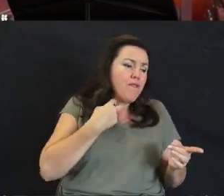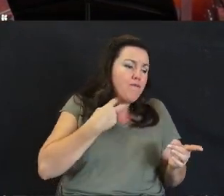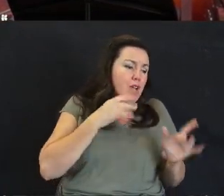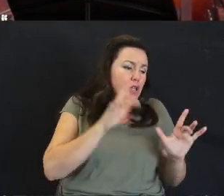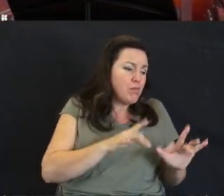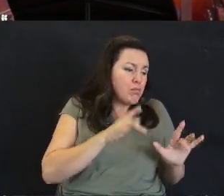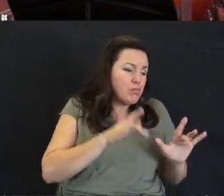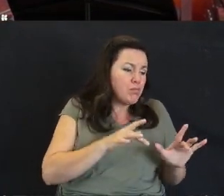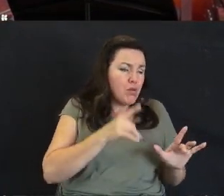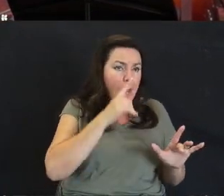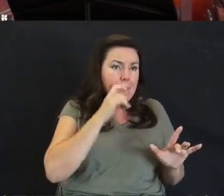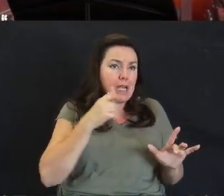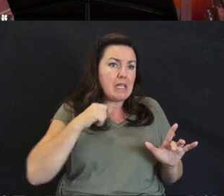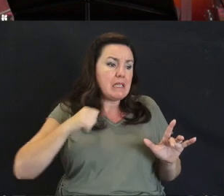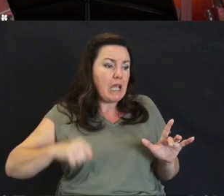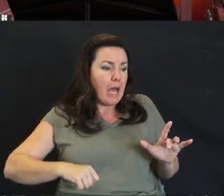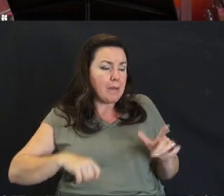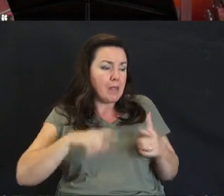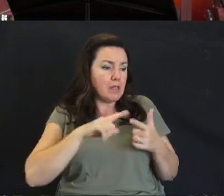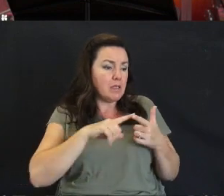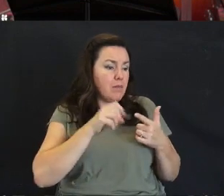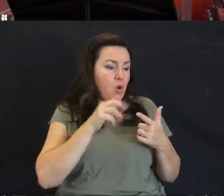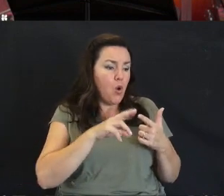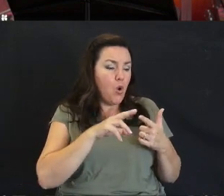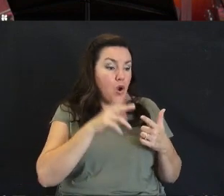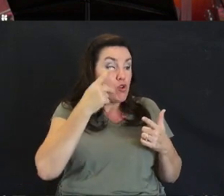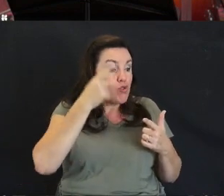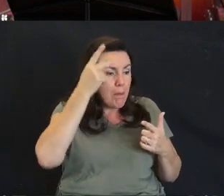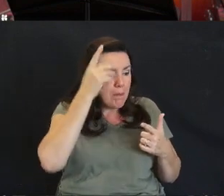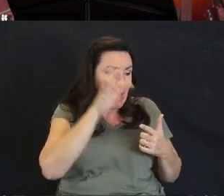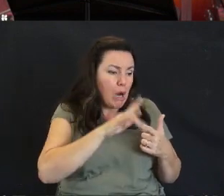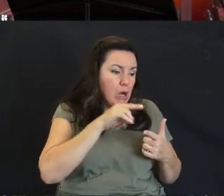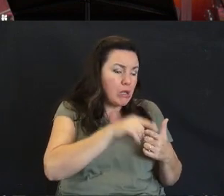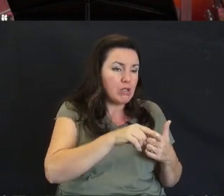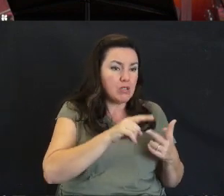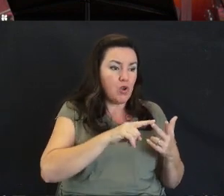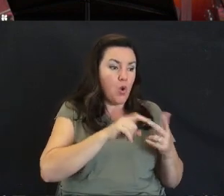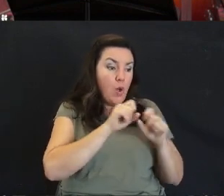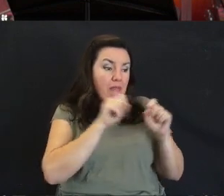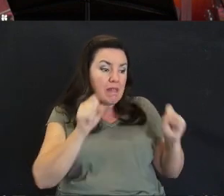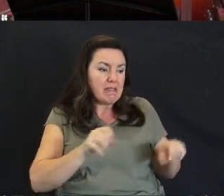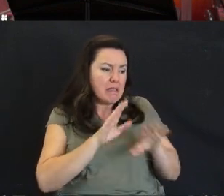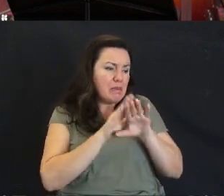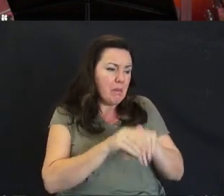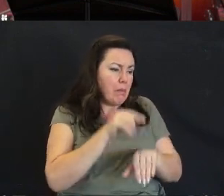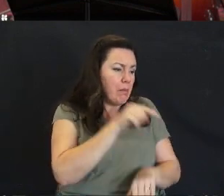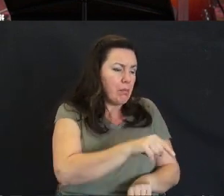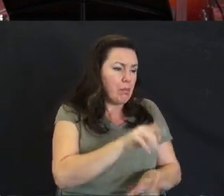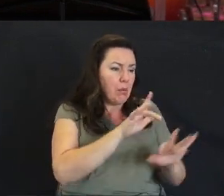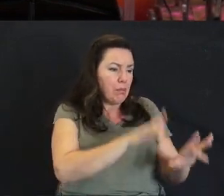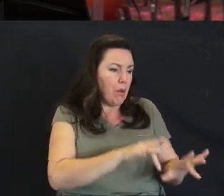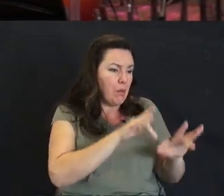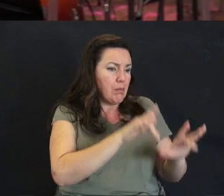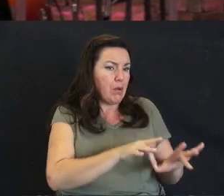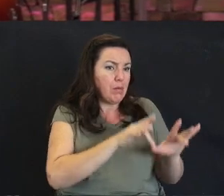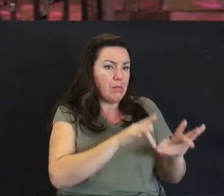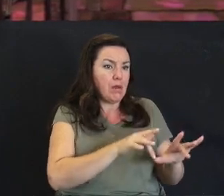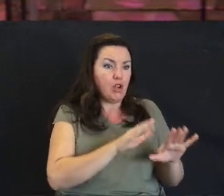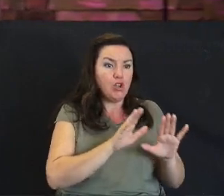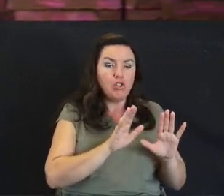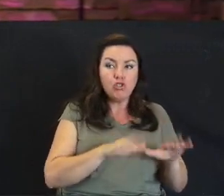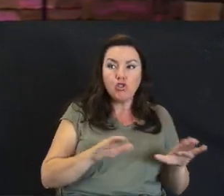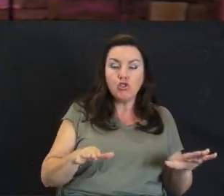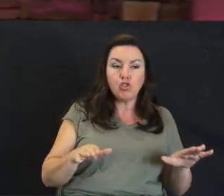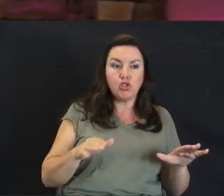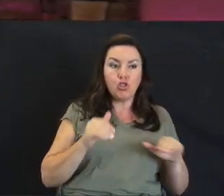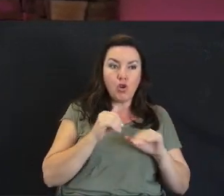you know Capitalism You're a victim Of your parents You're a victim Of a system That's going to oppress you And so Children and